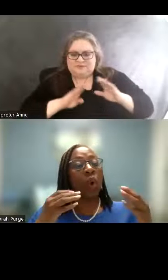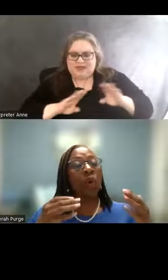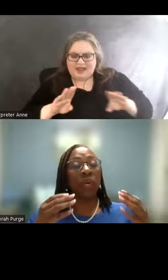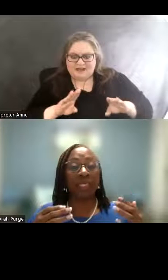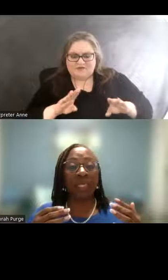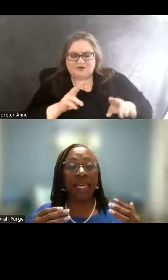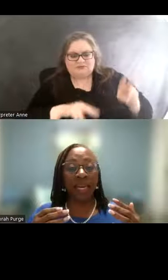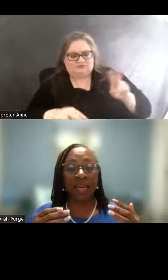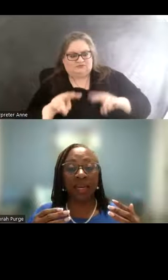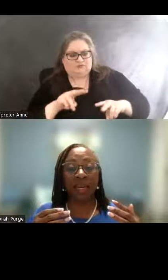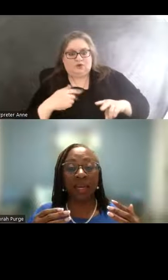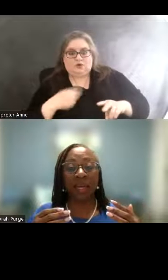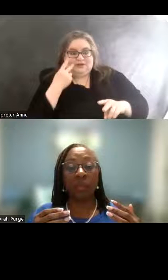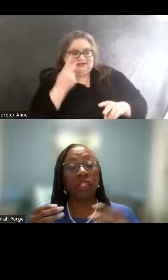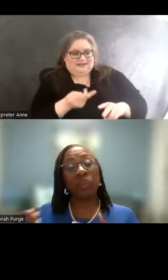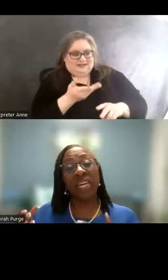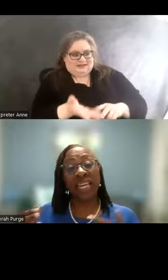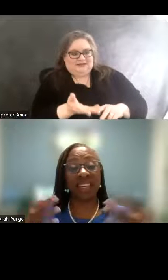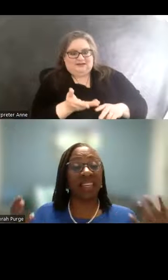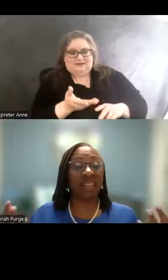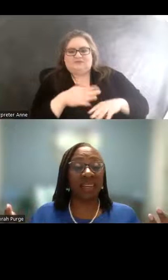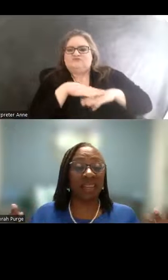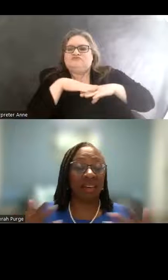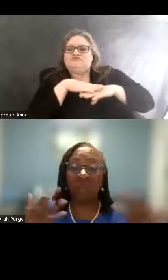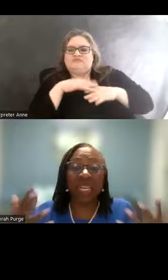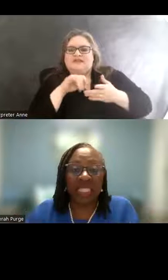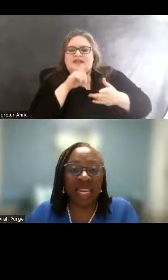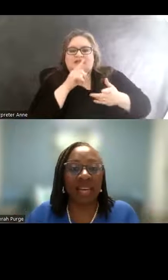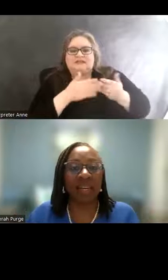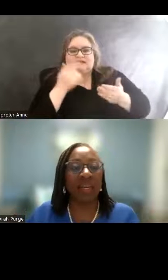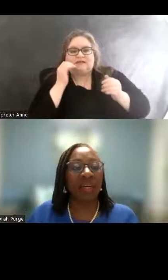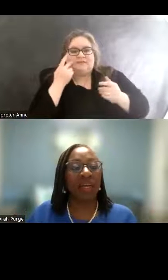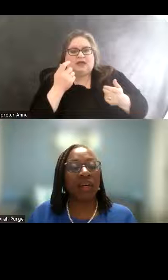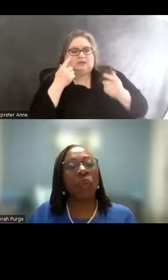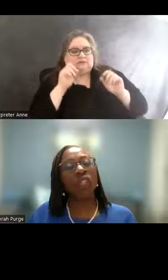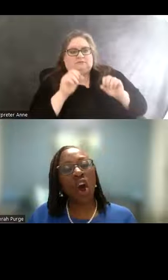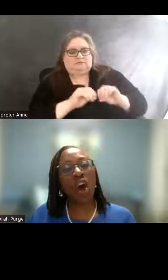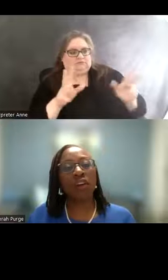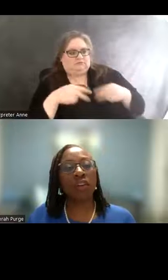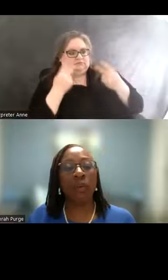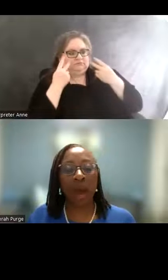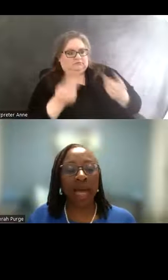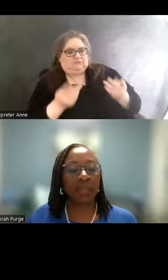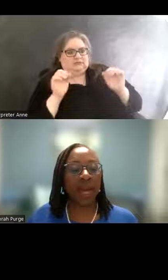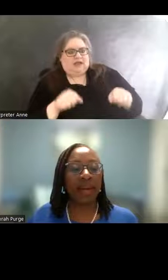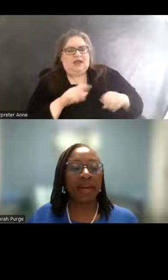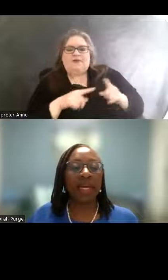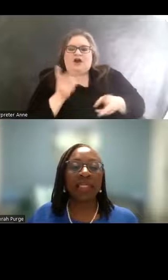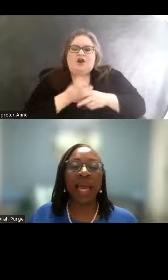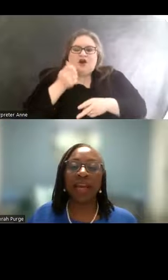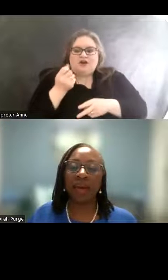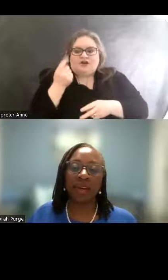is what we see, which is really easy because we can see it. What's harder to grasp